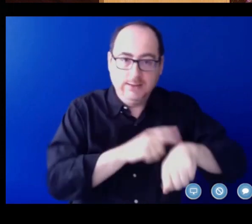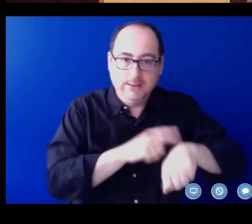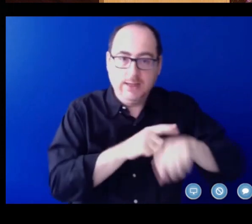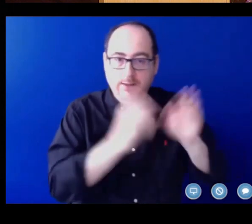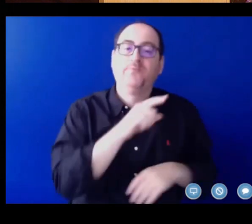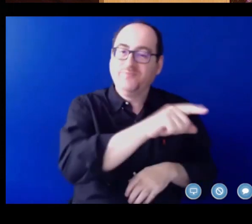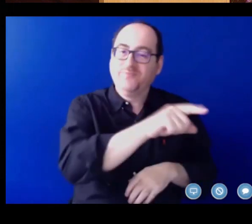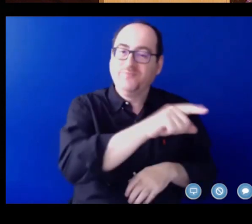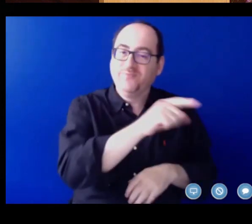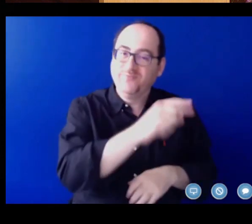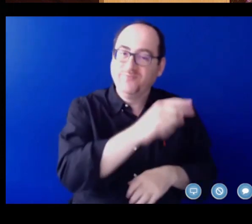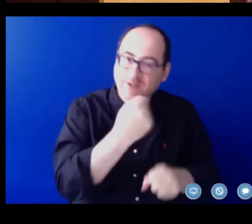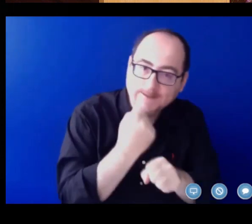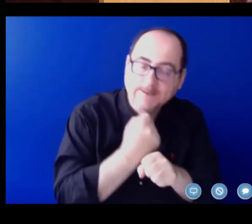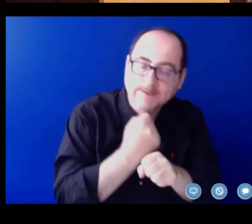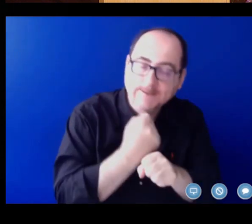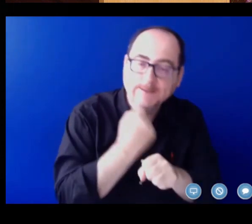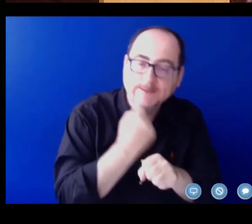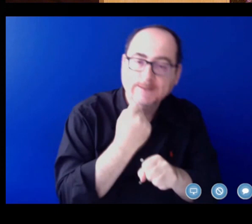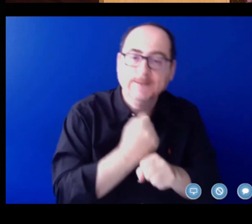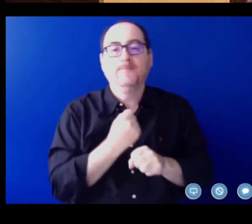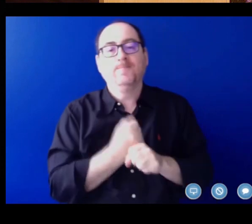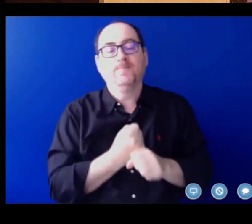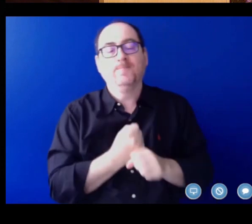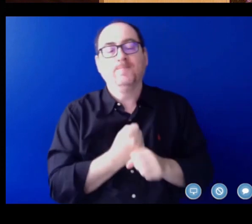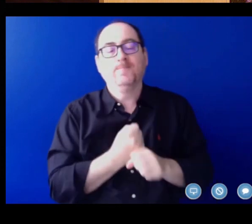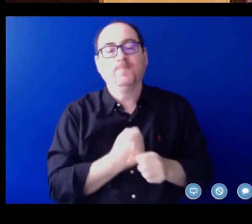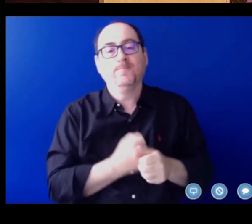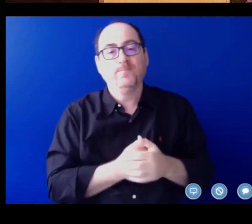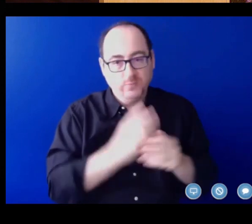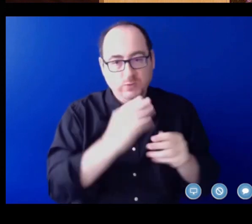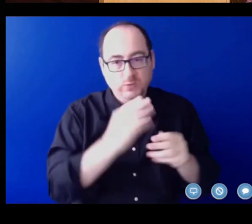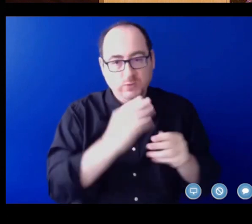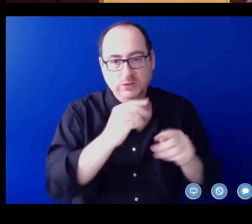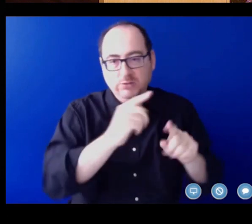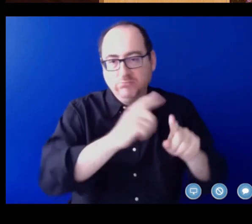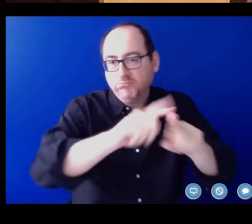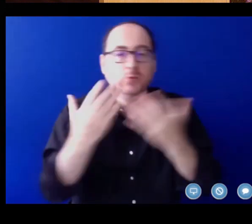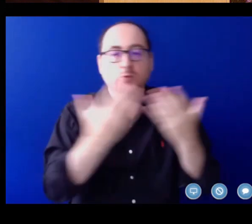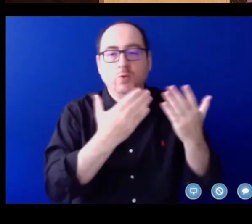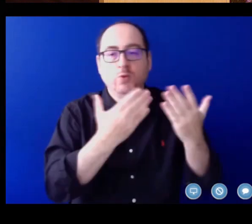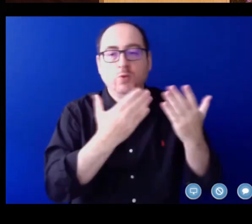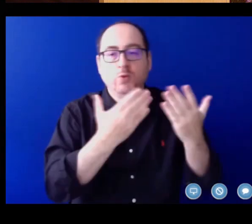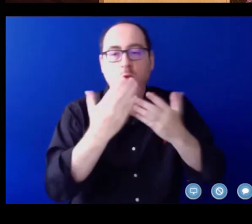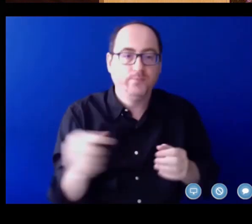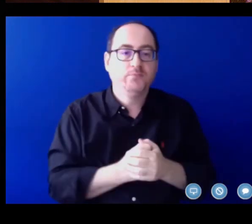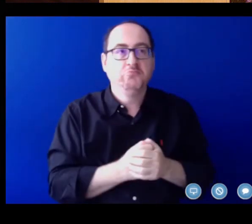and they work with 5 of these clusters at any one time. So at any one time there's about 30 to 40 schools involved.